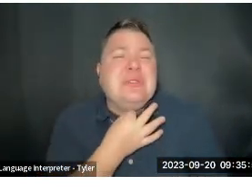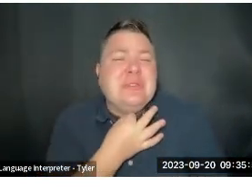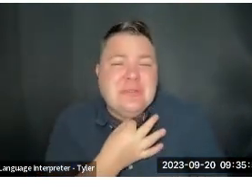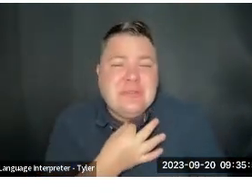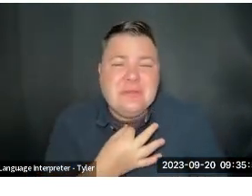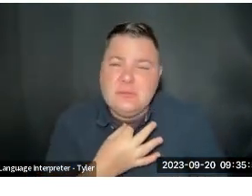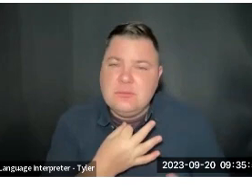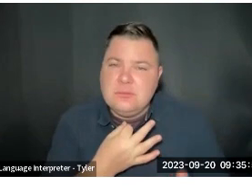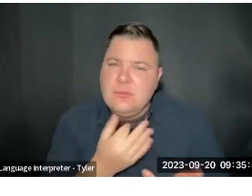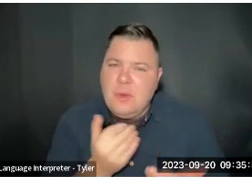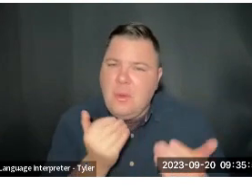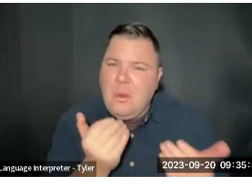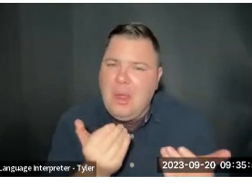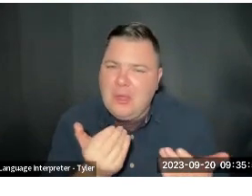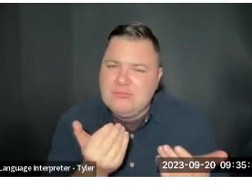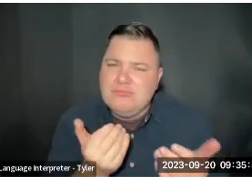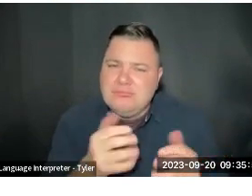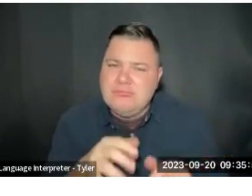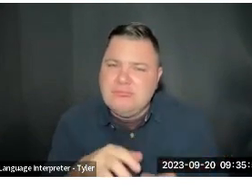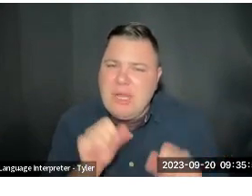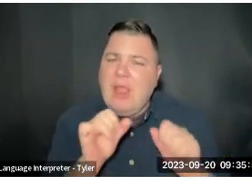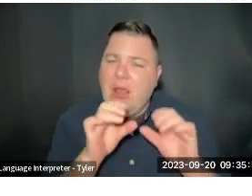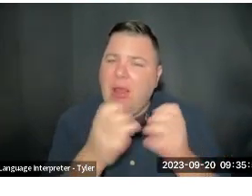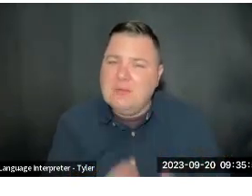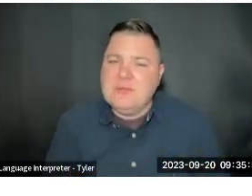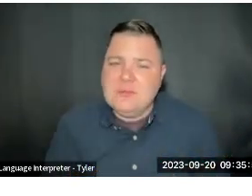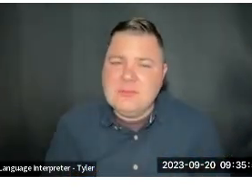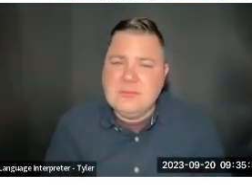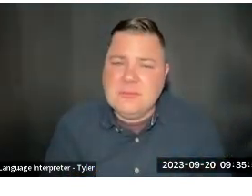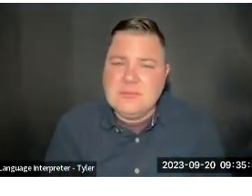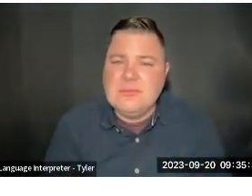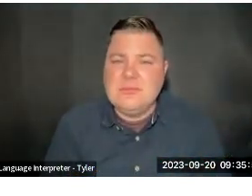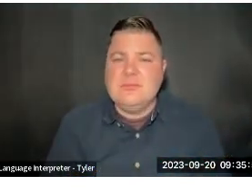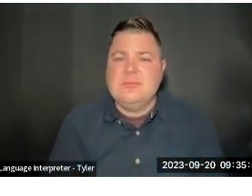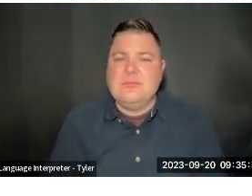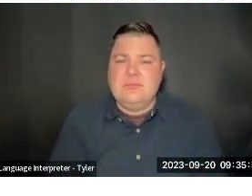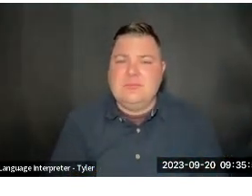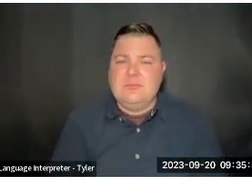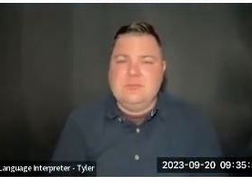lean in and take a class. I'd love to have you.